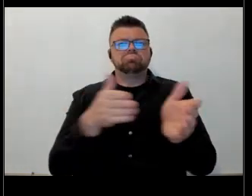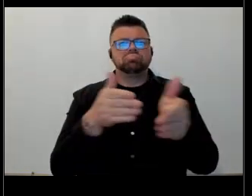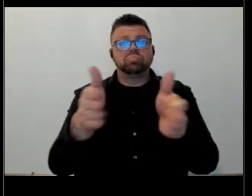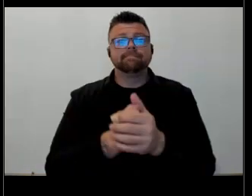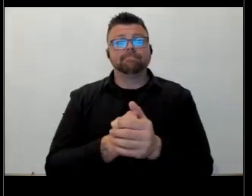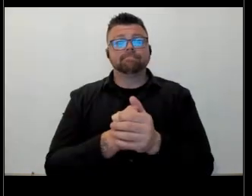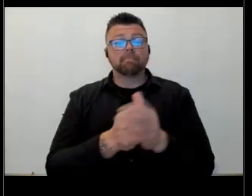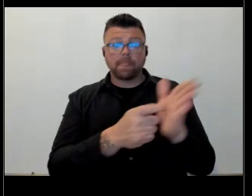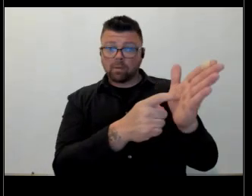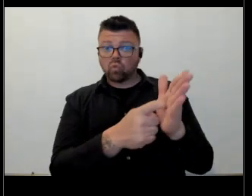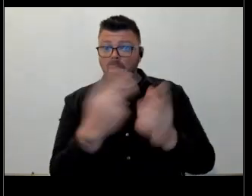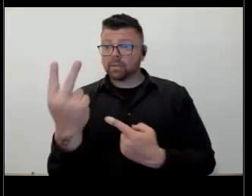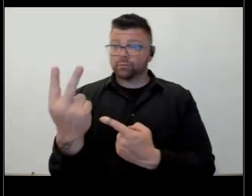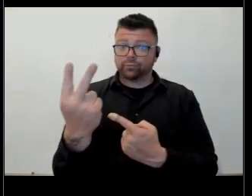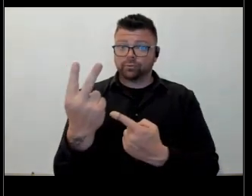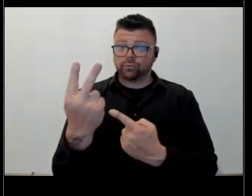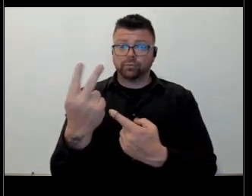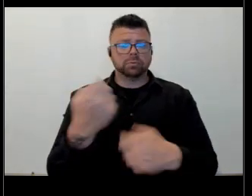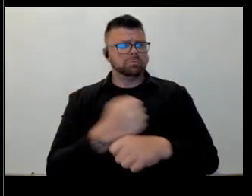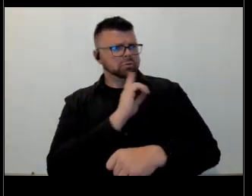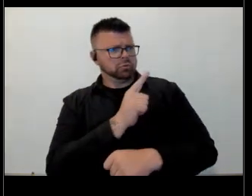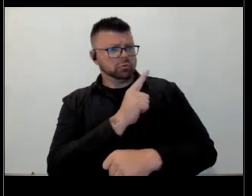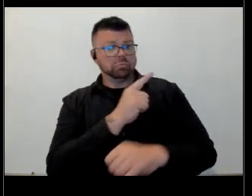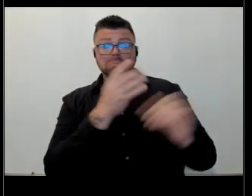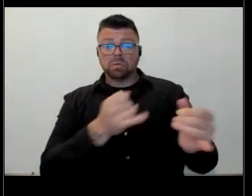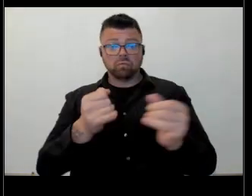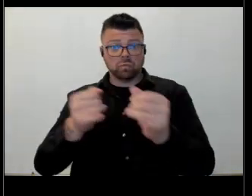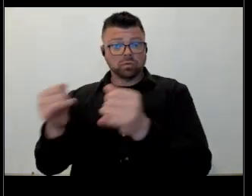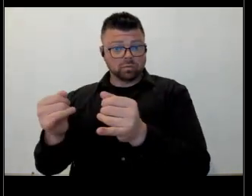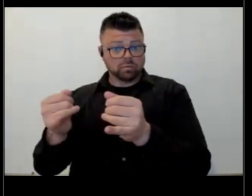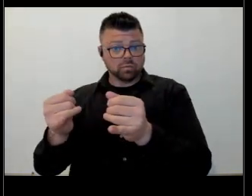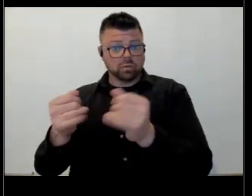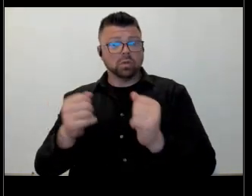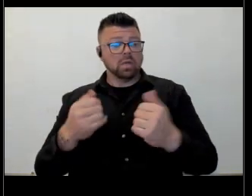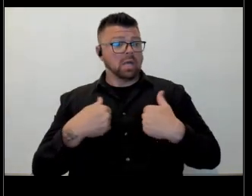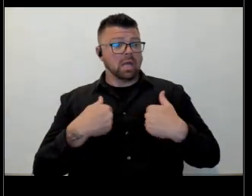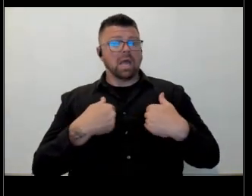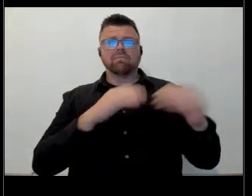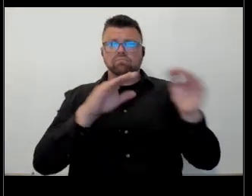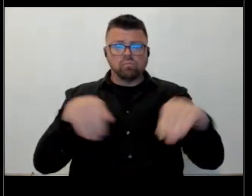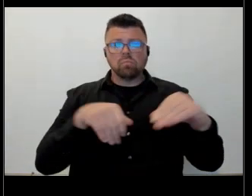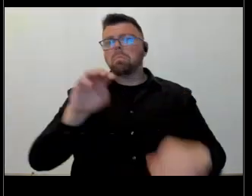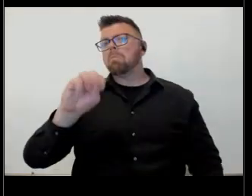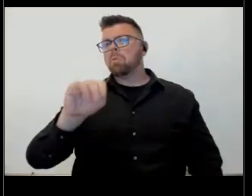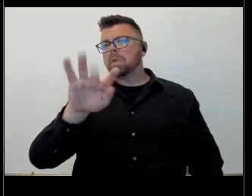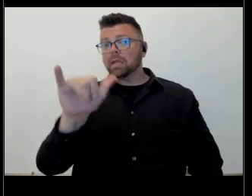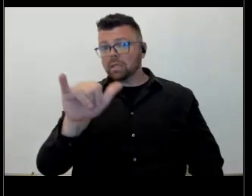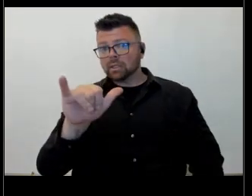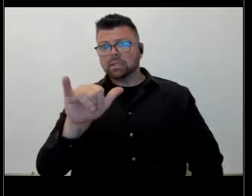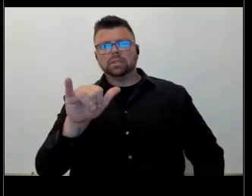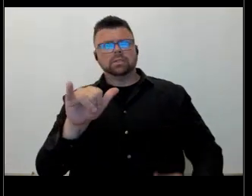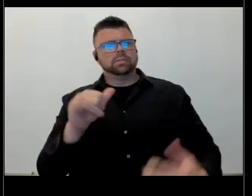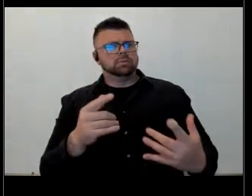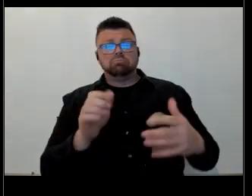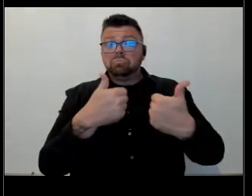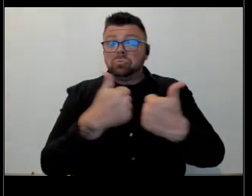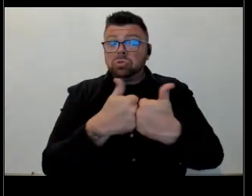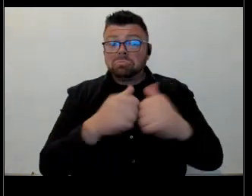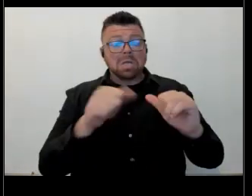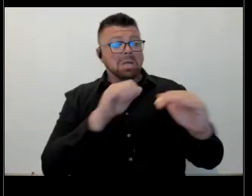Requirement 2 ensures that individuals with mobility challenges can access all the